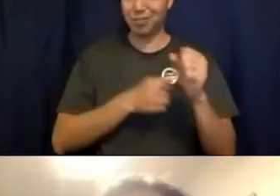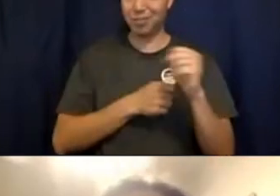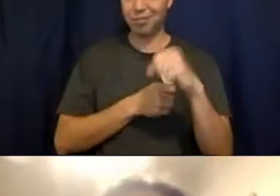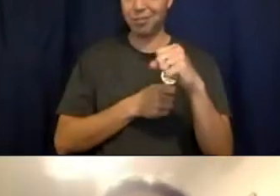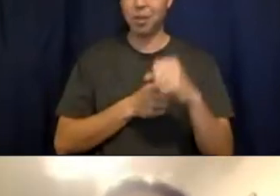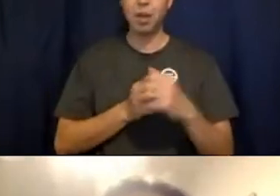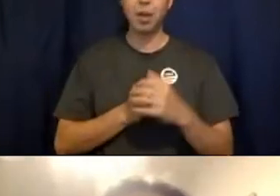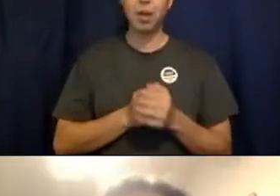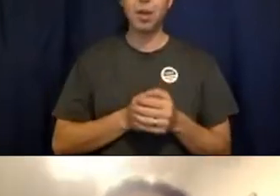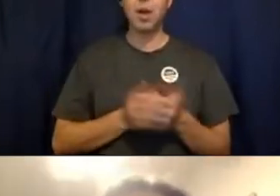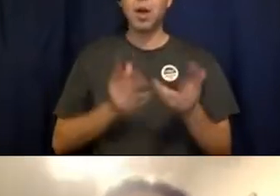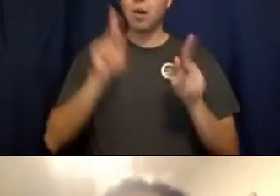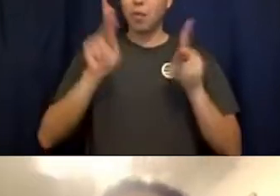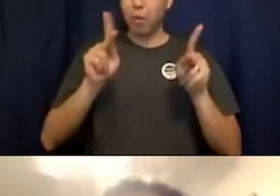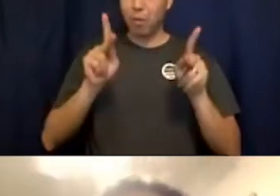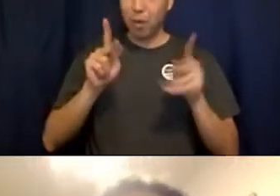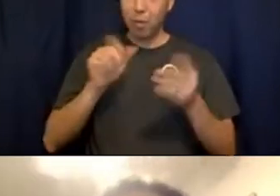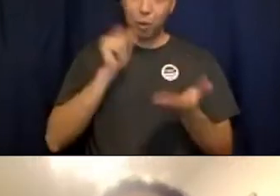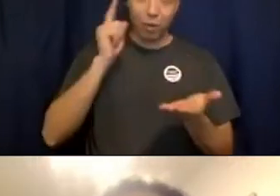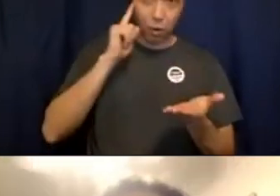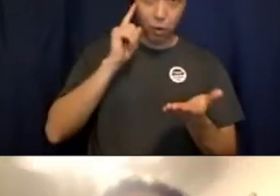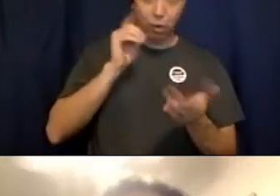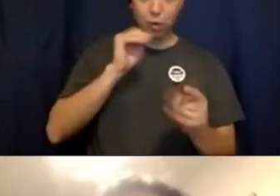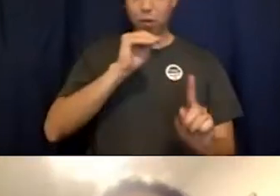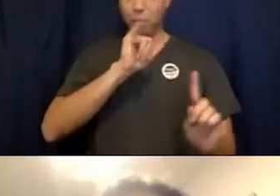Really? Yep. That's amazing.